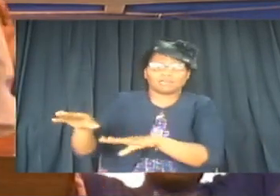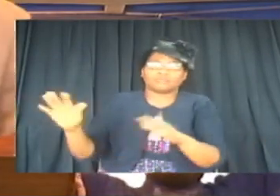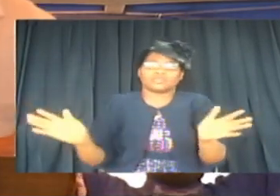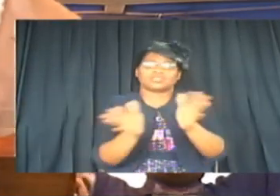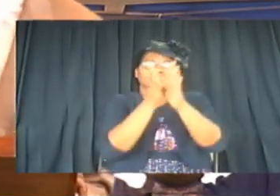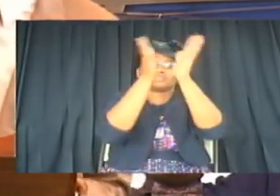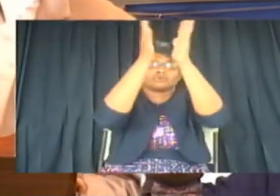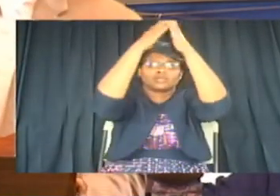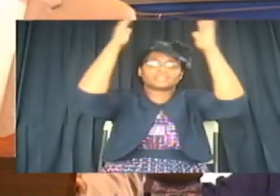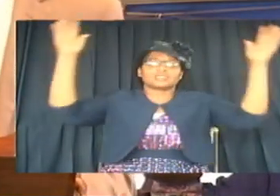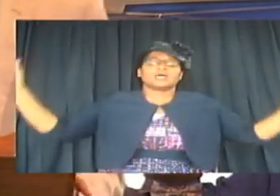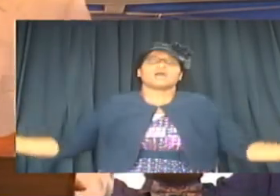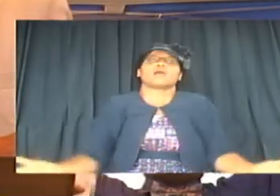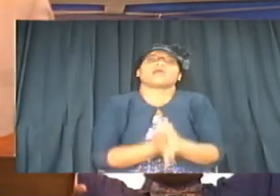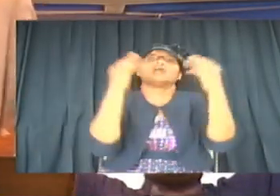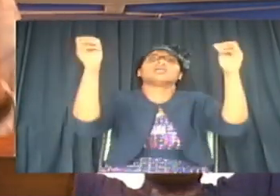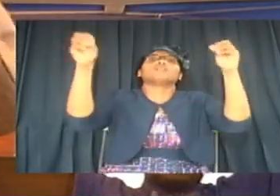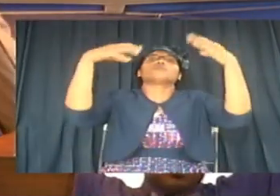Amen. Hallelujah.